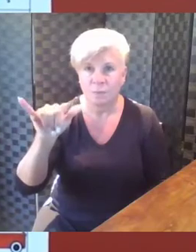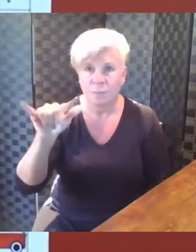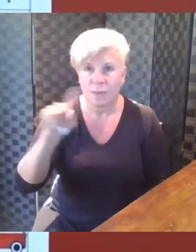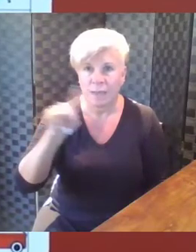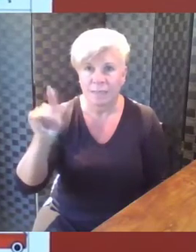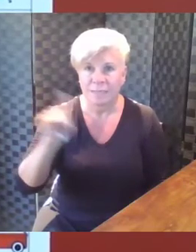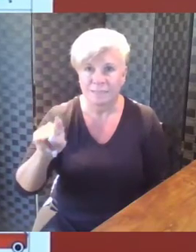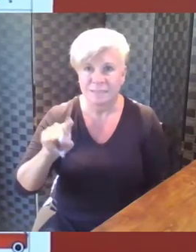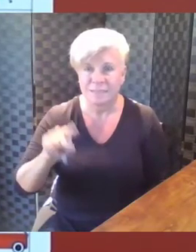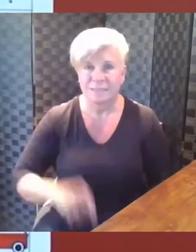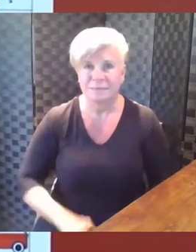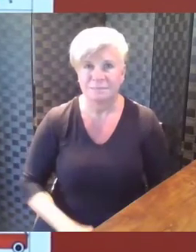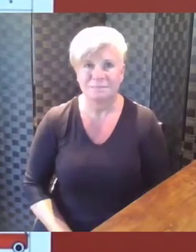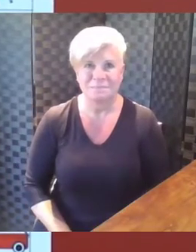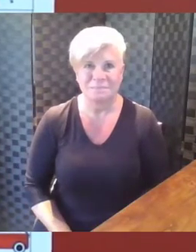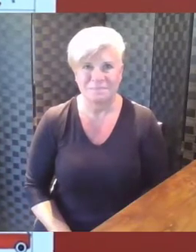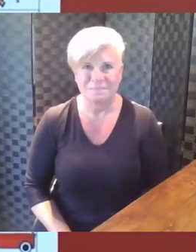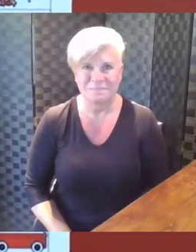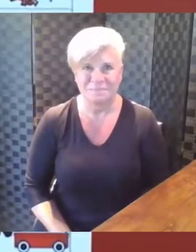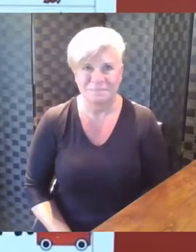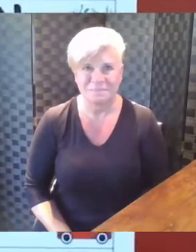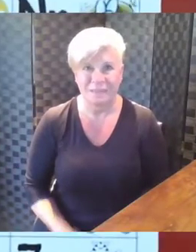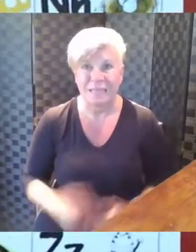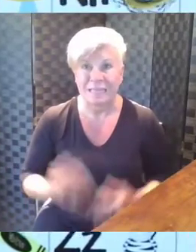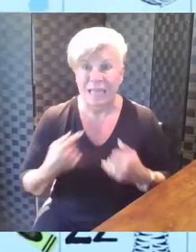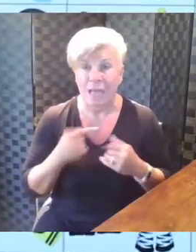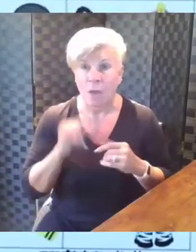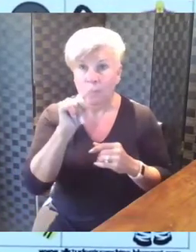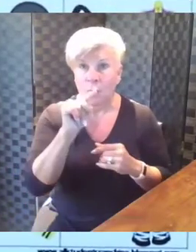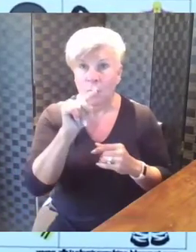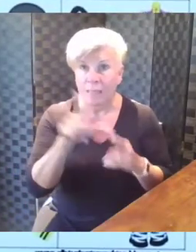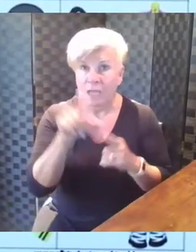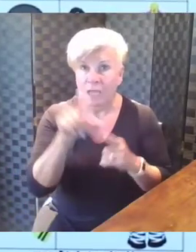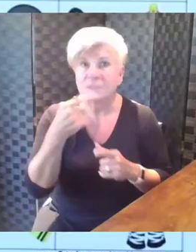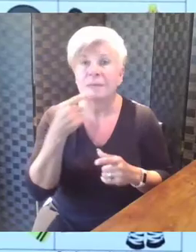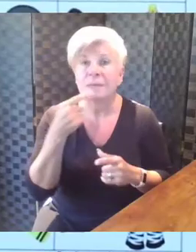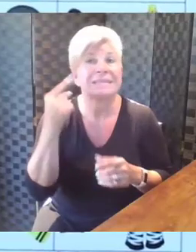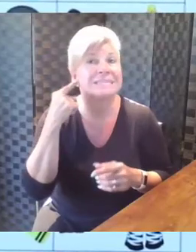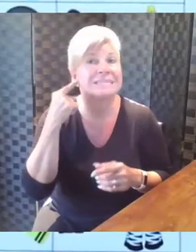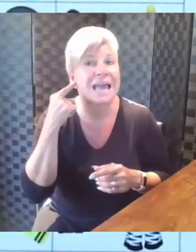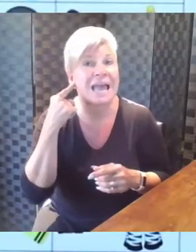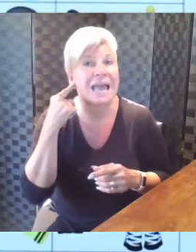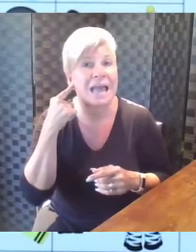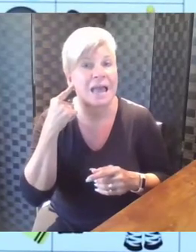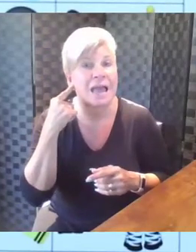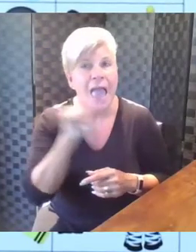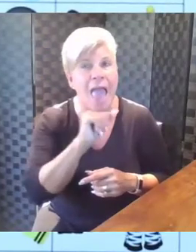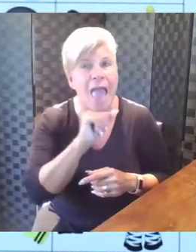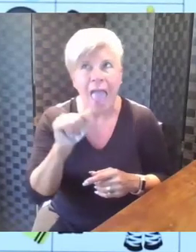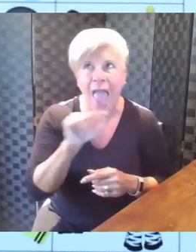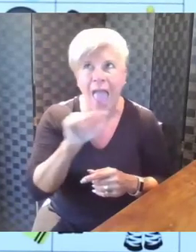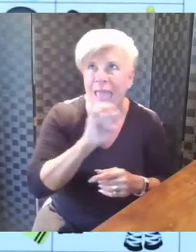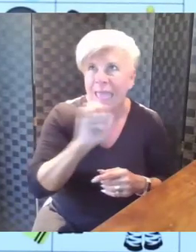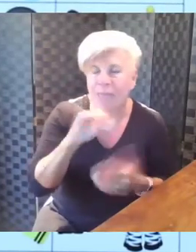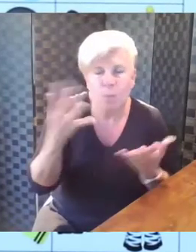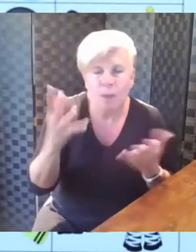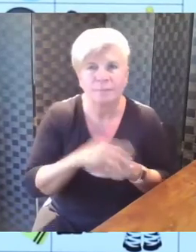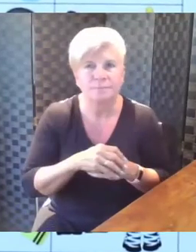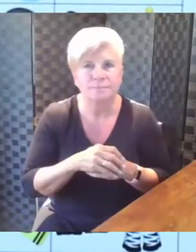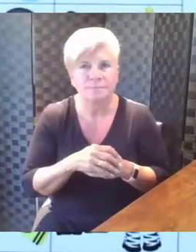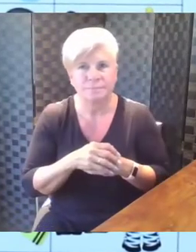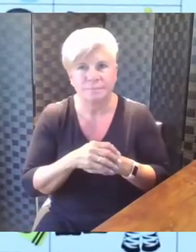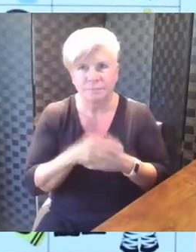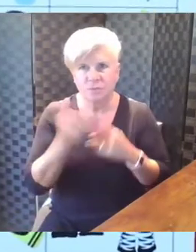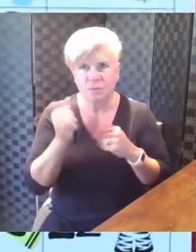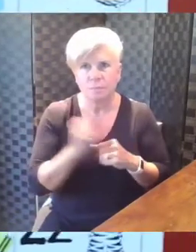X, Y, Z. Now I'm going to point to a letter and I want you to tell me what sound it makes. You can think it in your head or say it out loud, okay? Let's